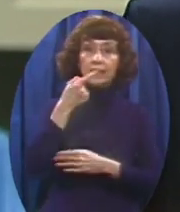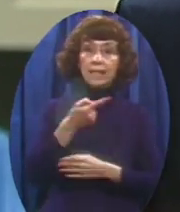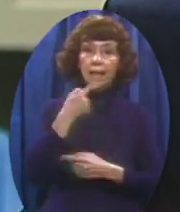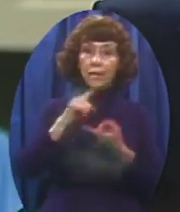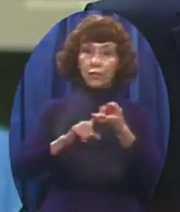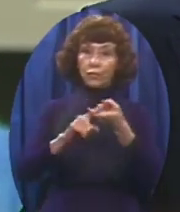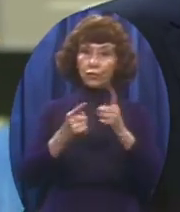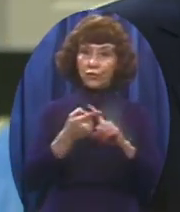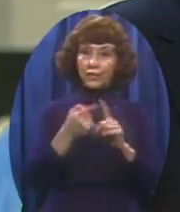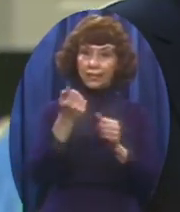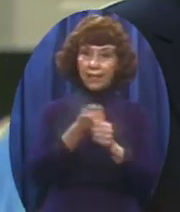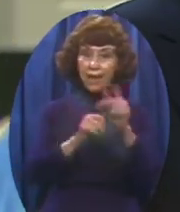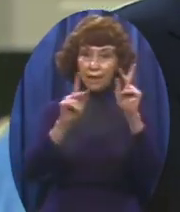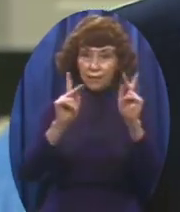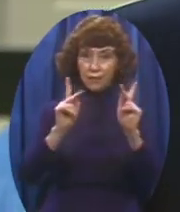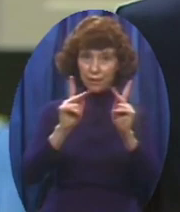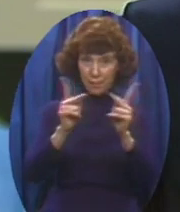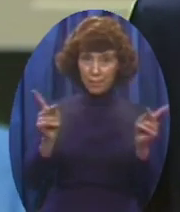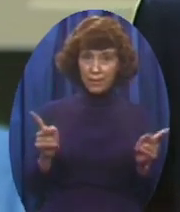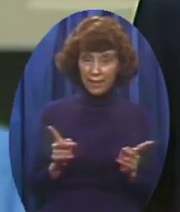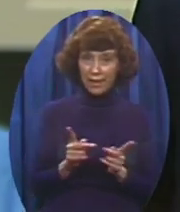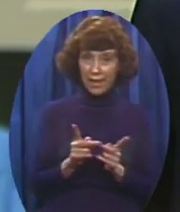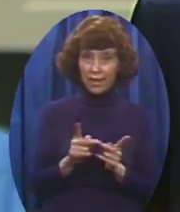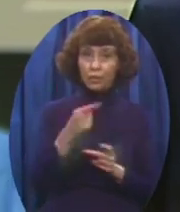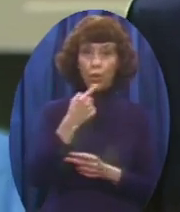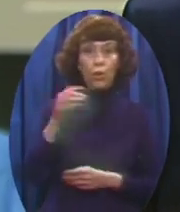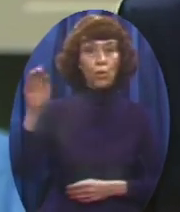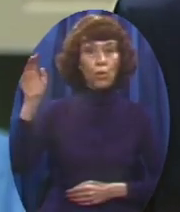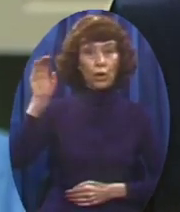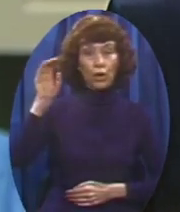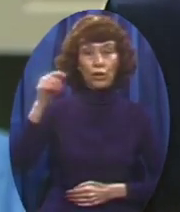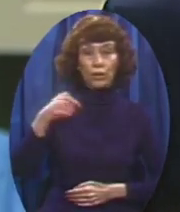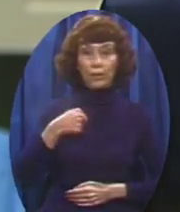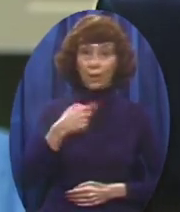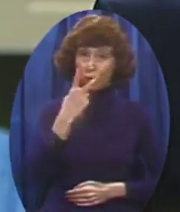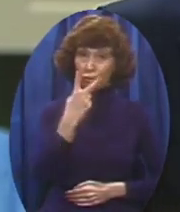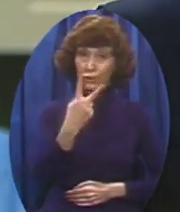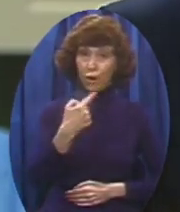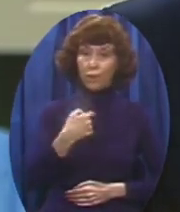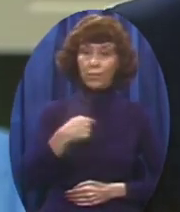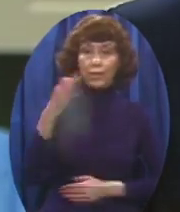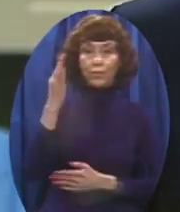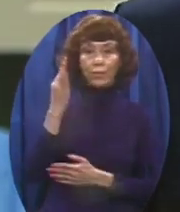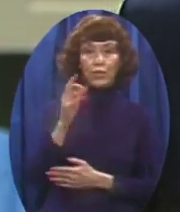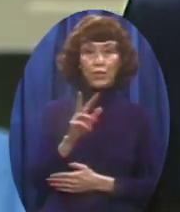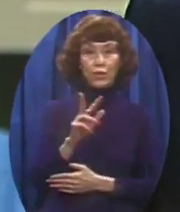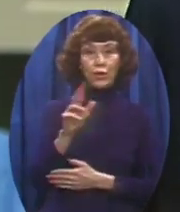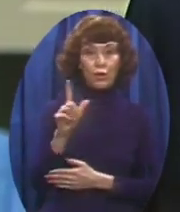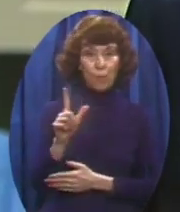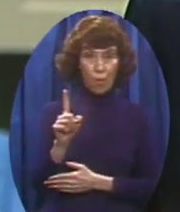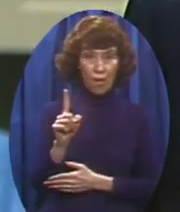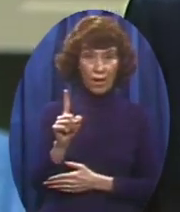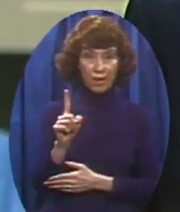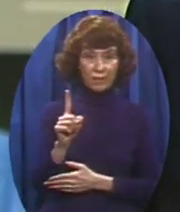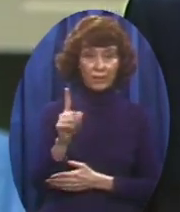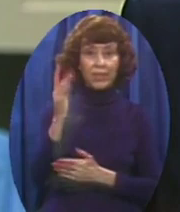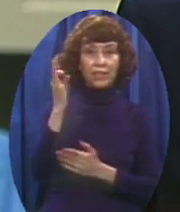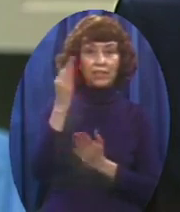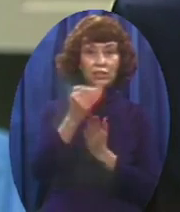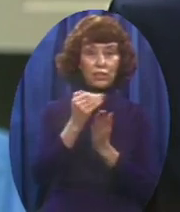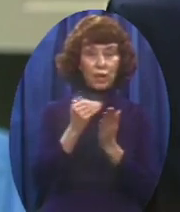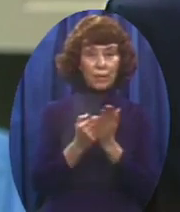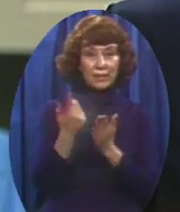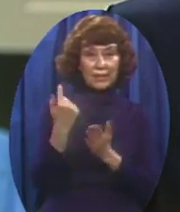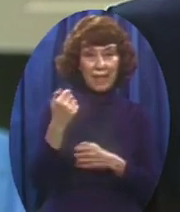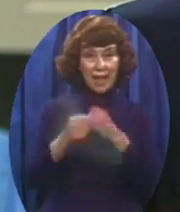who heard me preach 31 sermons last year on the 31 chapters of the book of Proverbs,